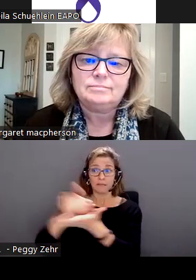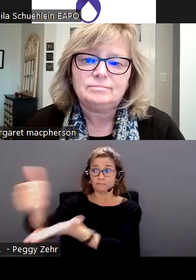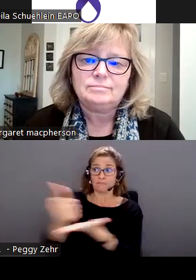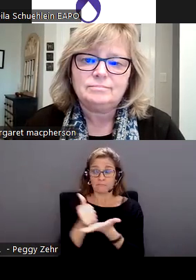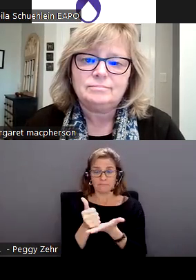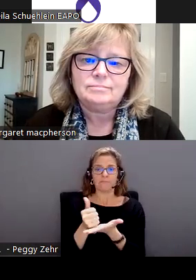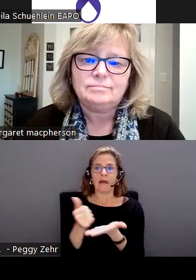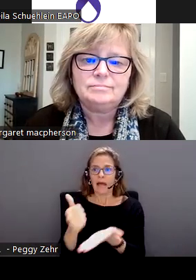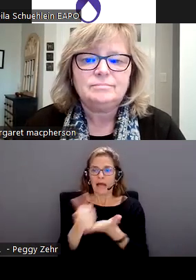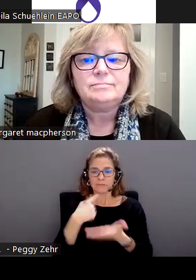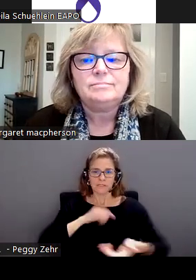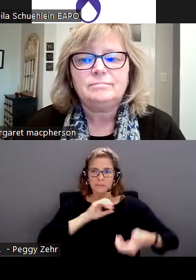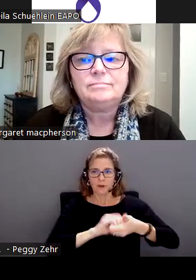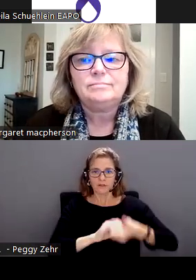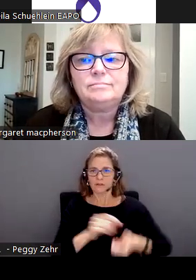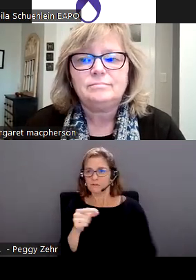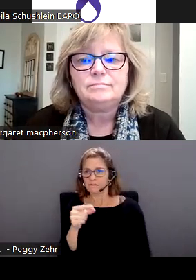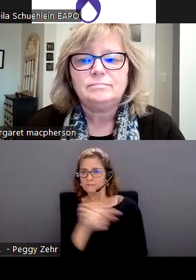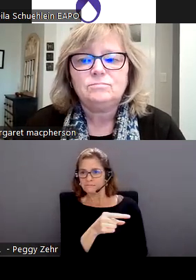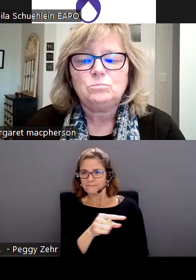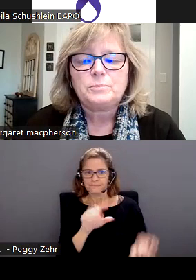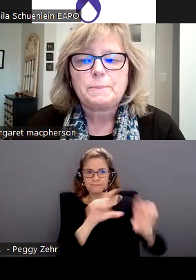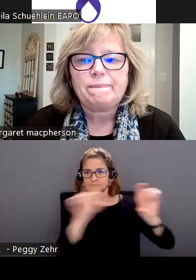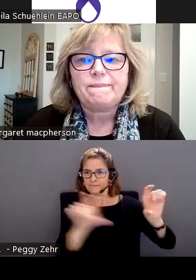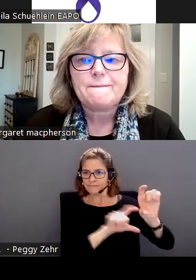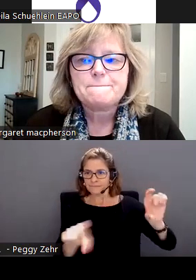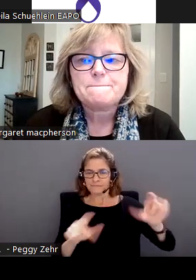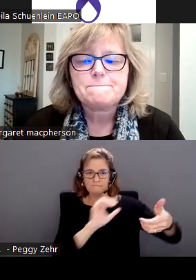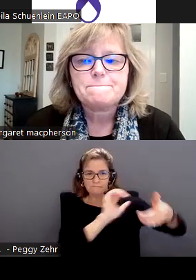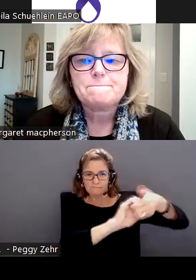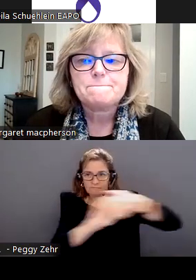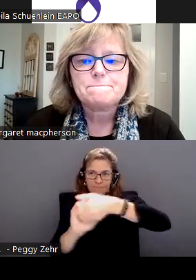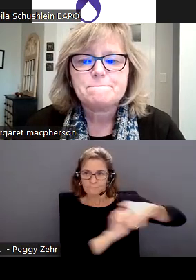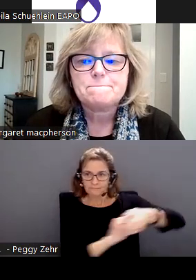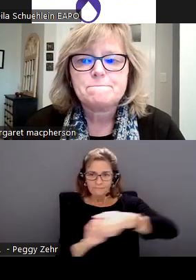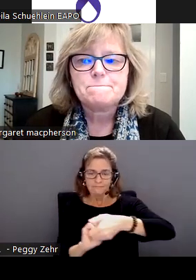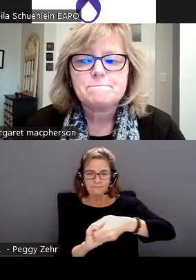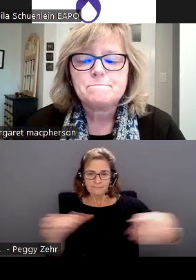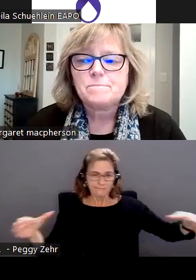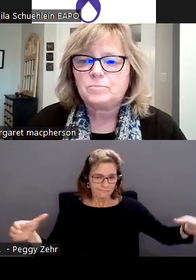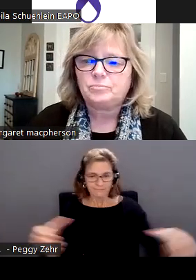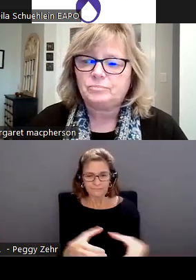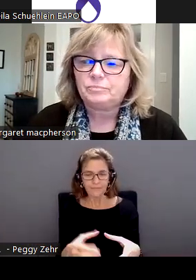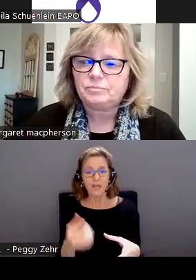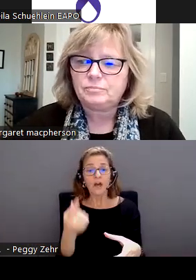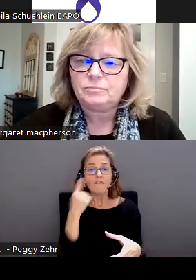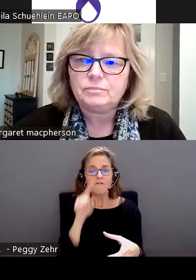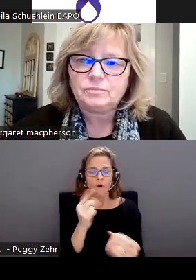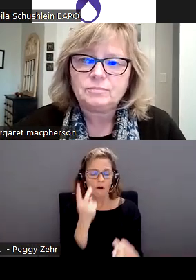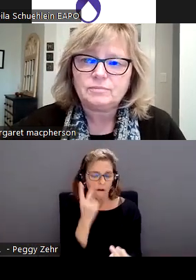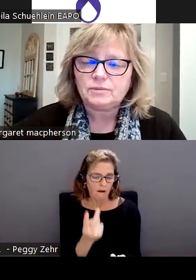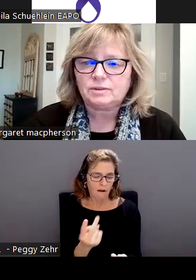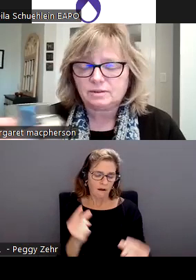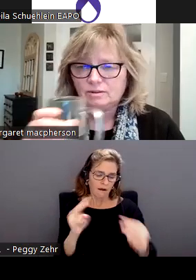their names and logos on the screen right now. And we wanted to engage collectively in a reflection to